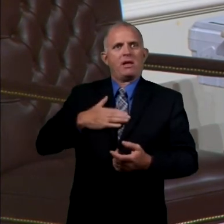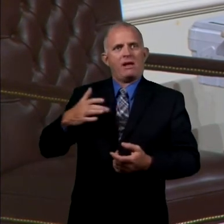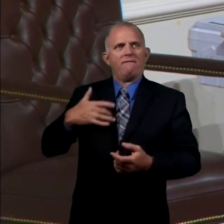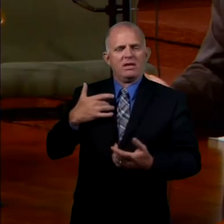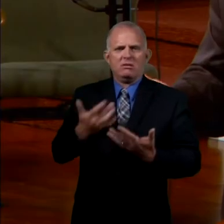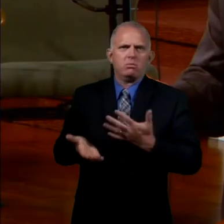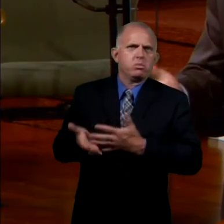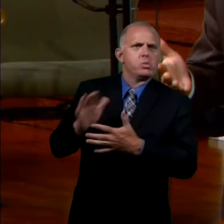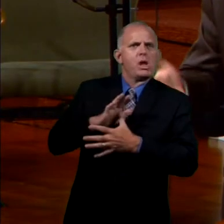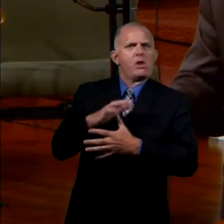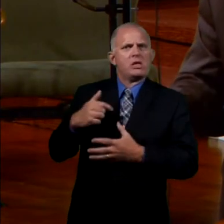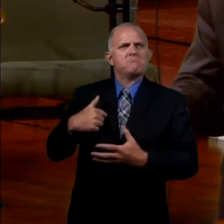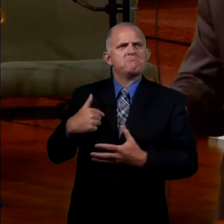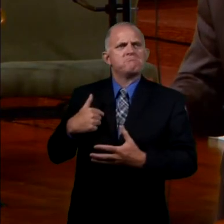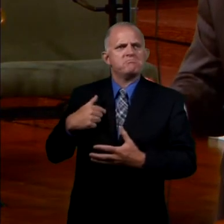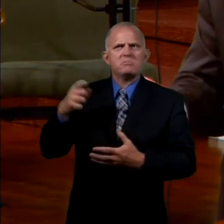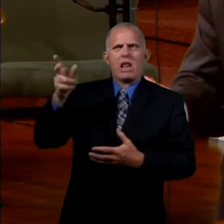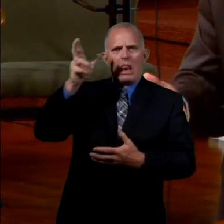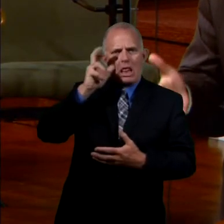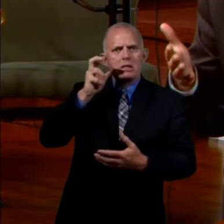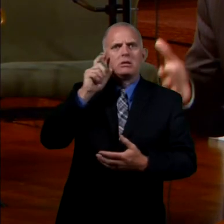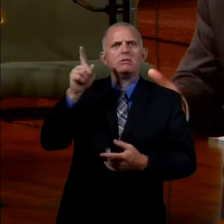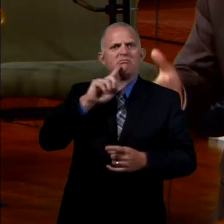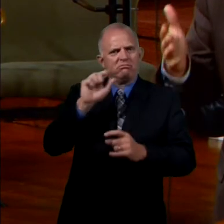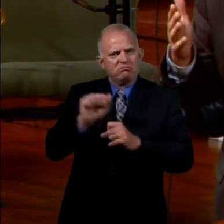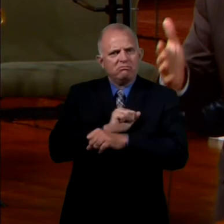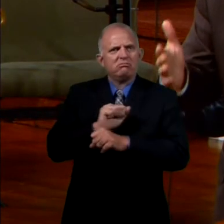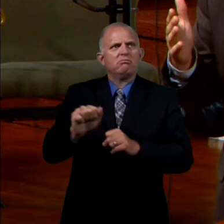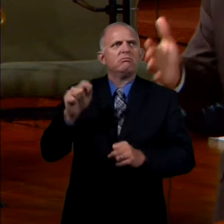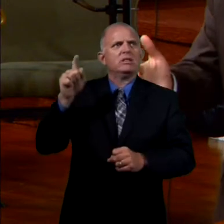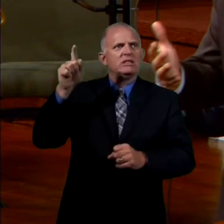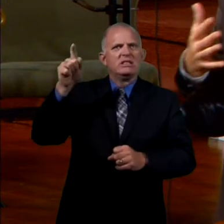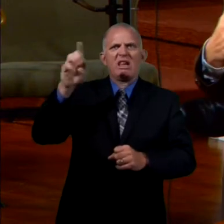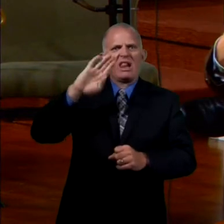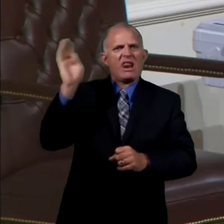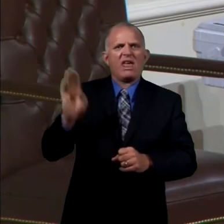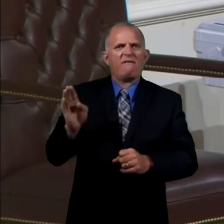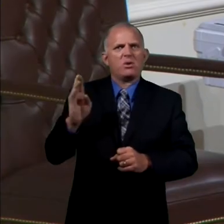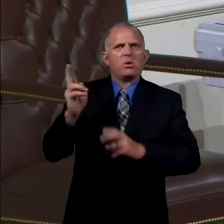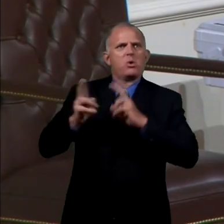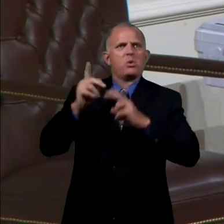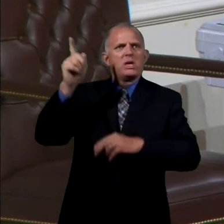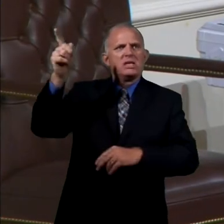He listens to me. He's never in too big of a hurry for me.